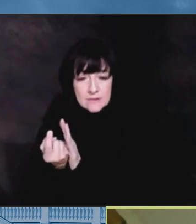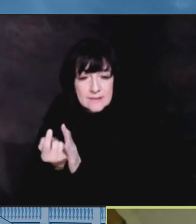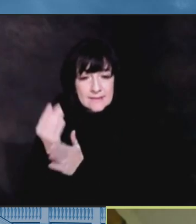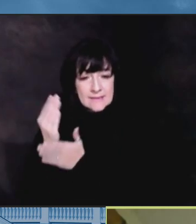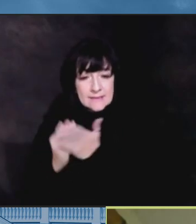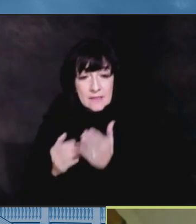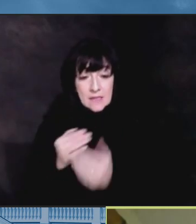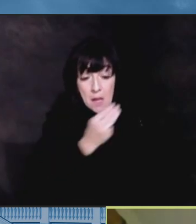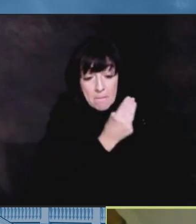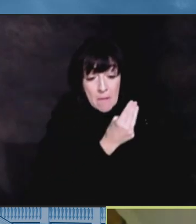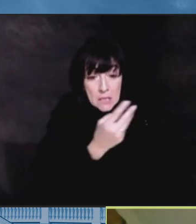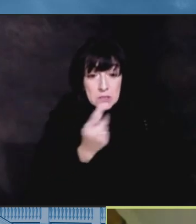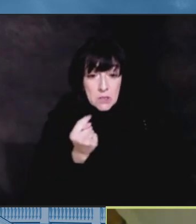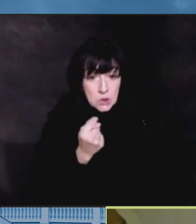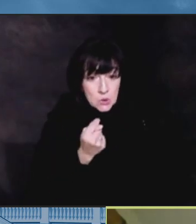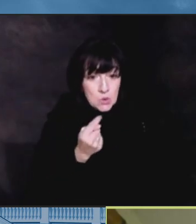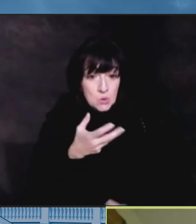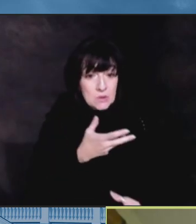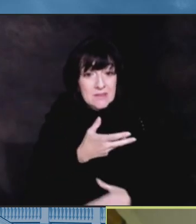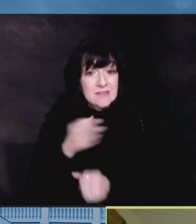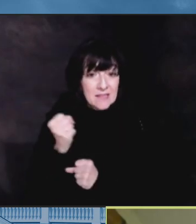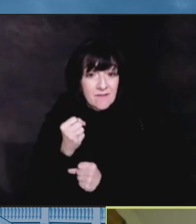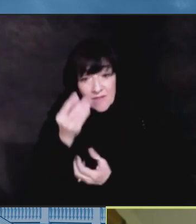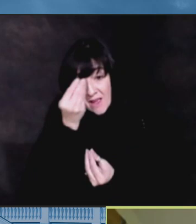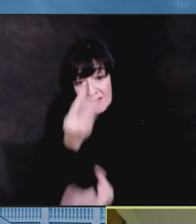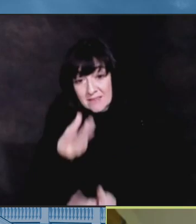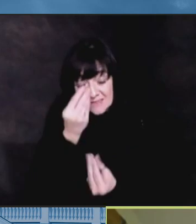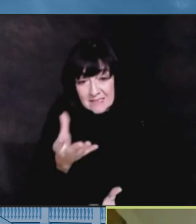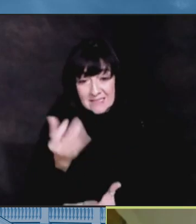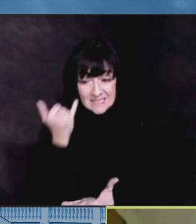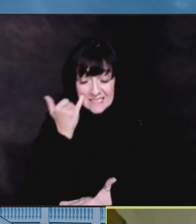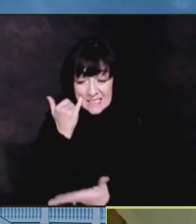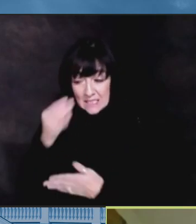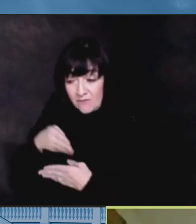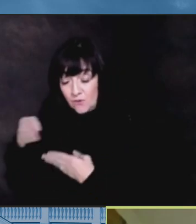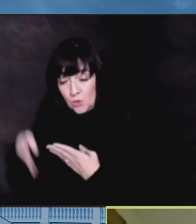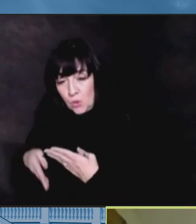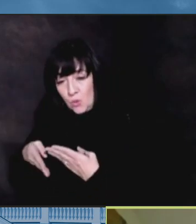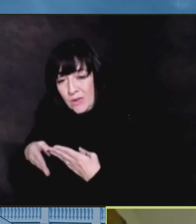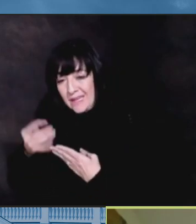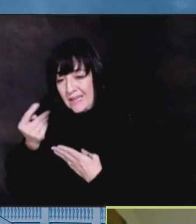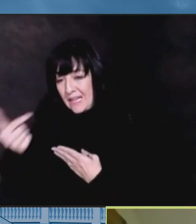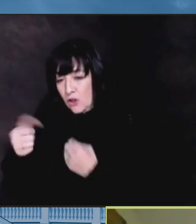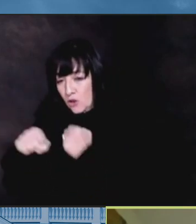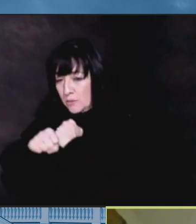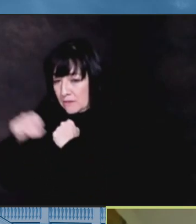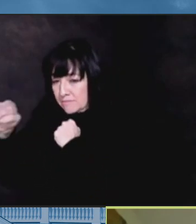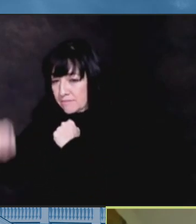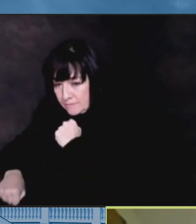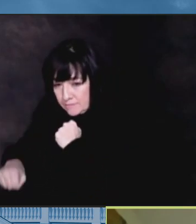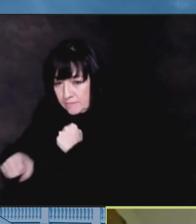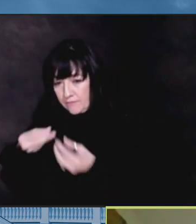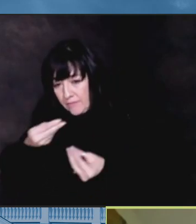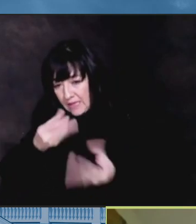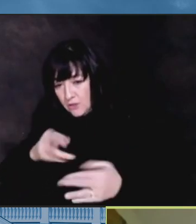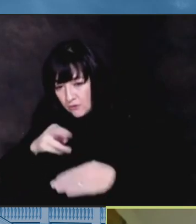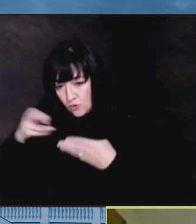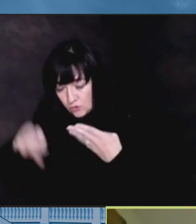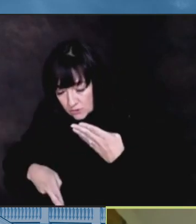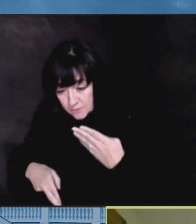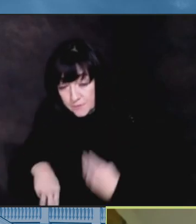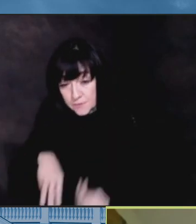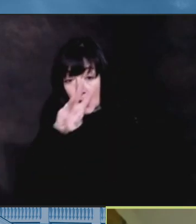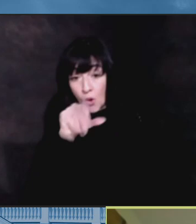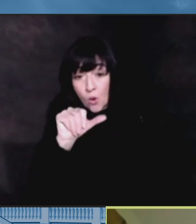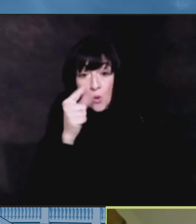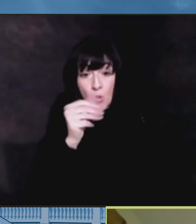lower down. They're able to clear the queues out, and it might increase a little bit as we get to the weekend. So Walgreens, which all those tests are run